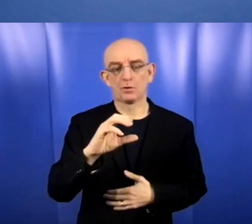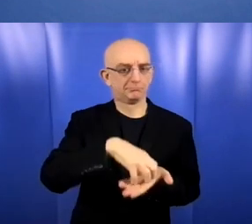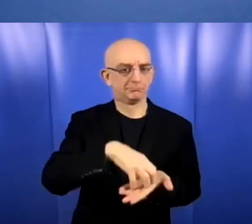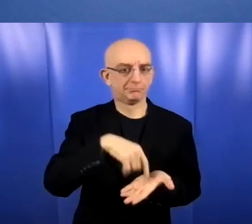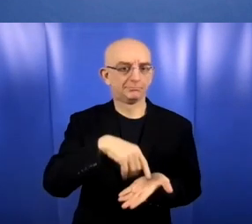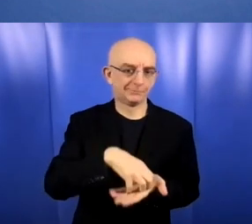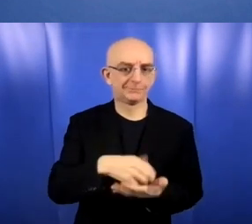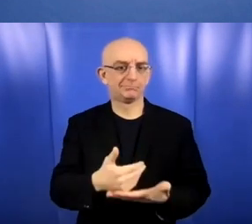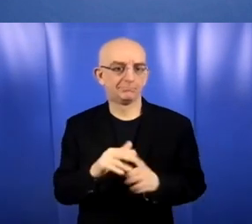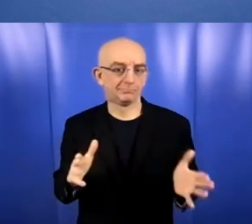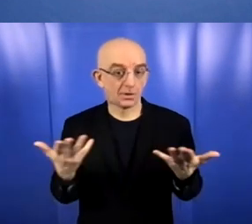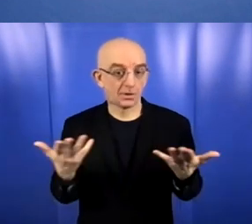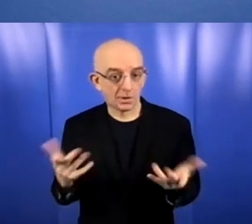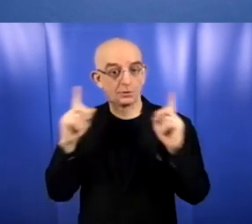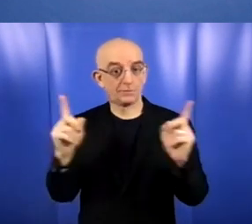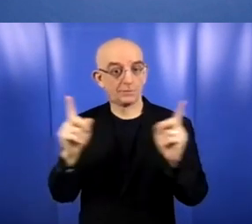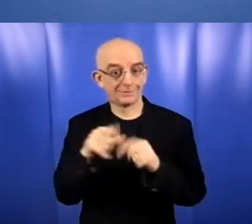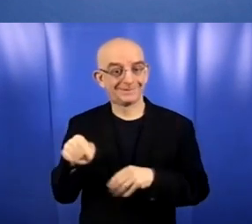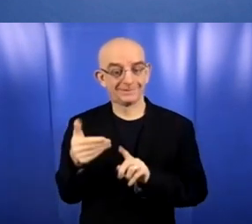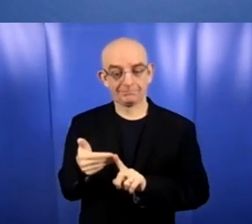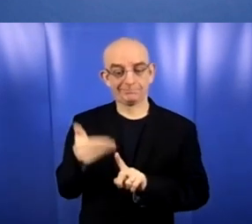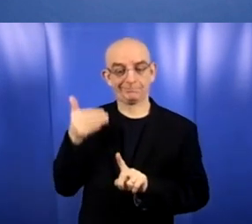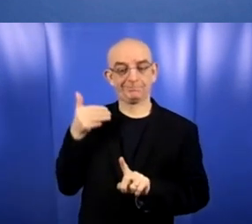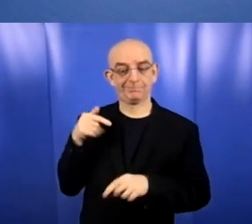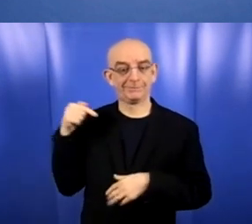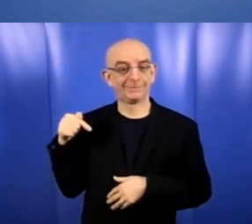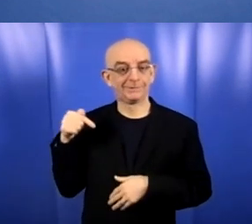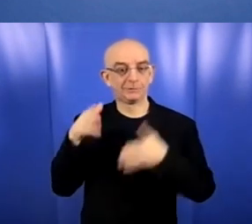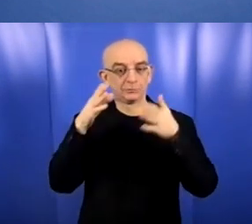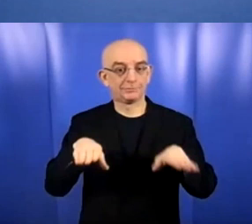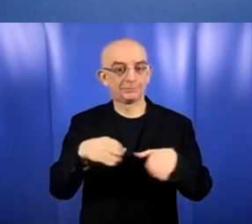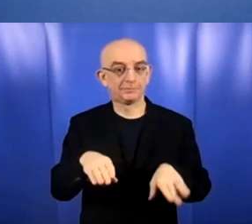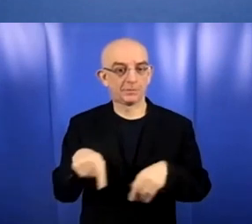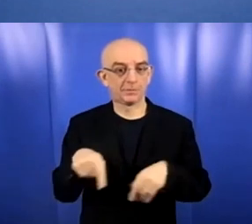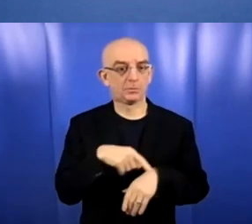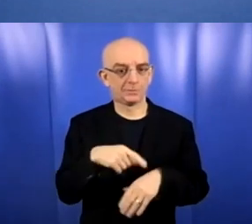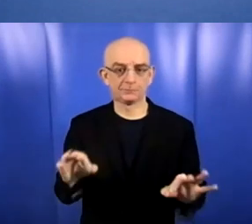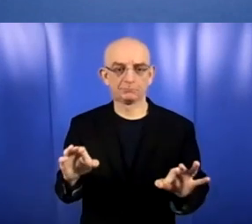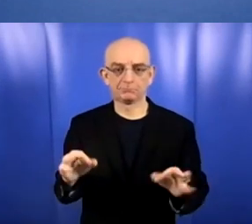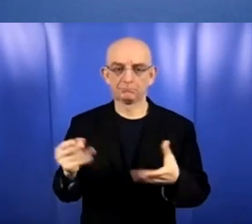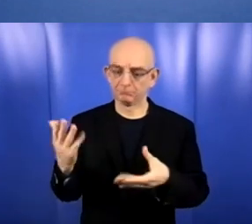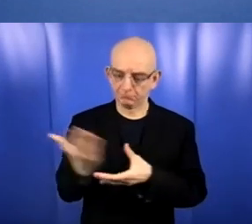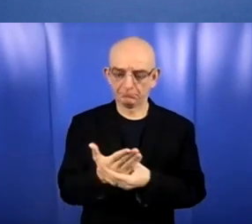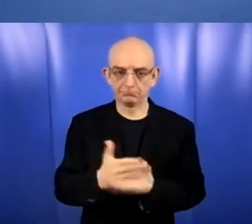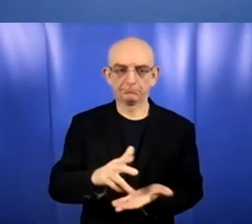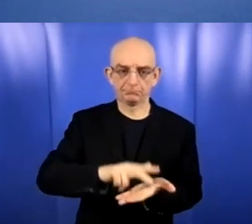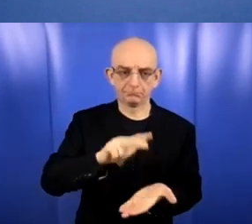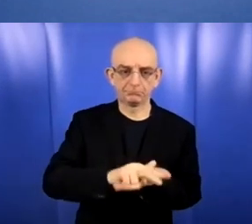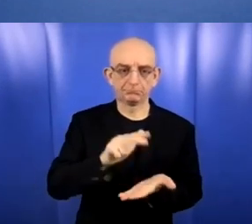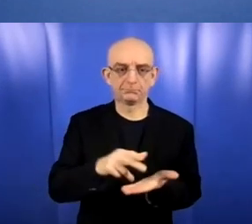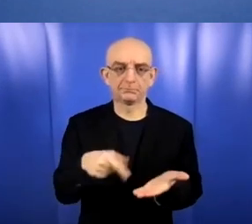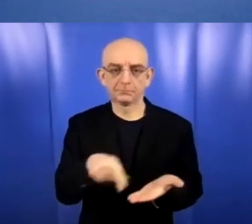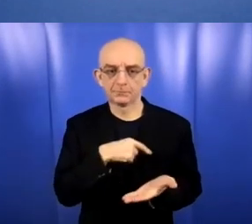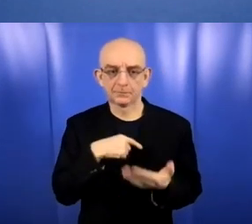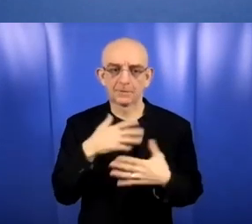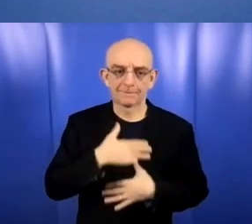Kingdom, working with asylum seekers. And I think this is really one of the most important things.